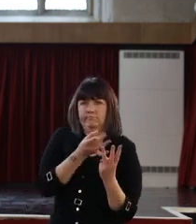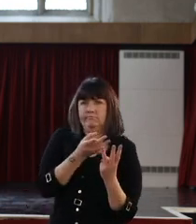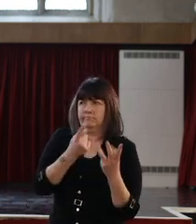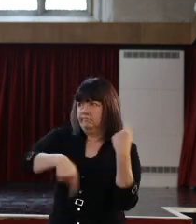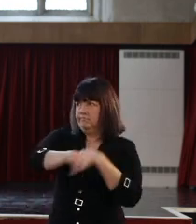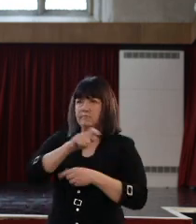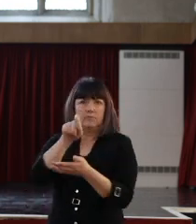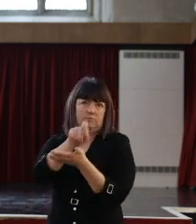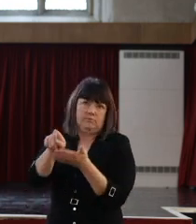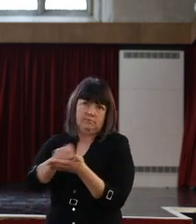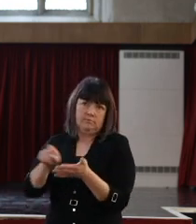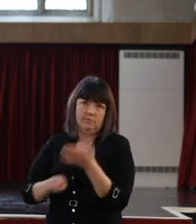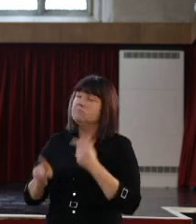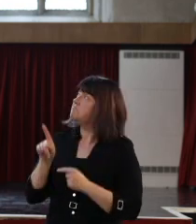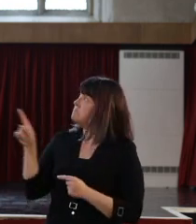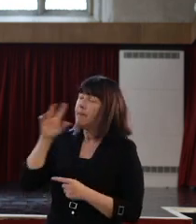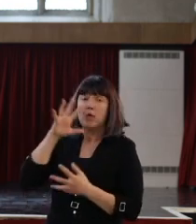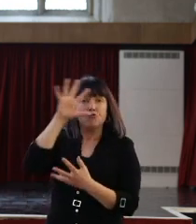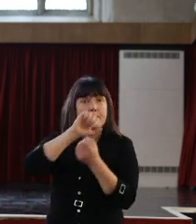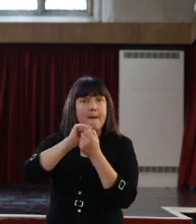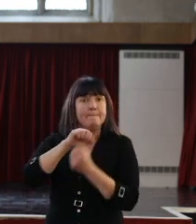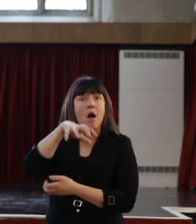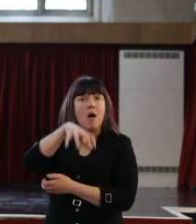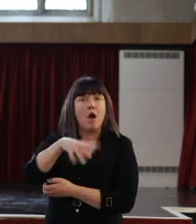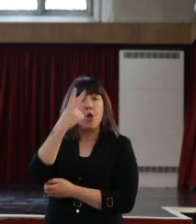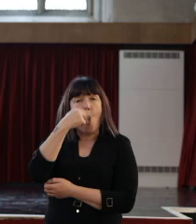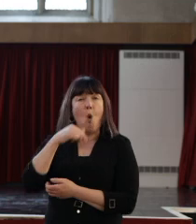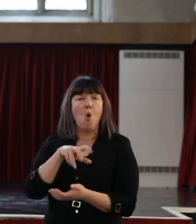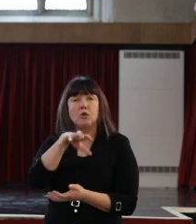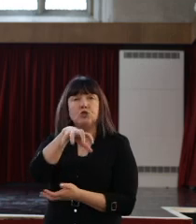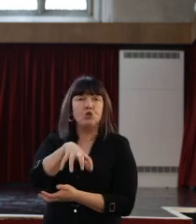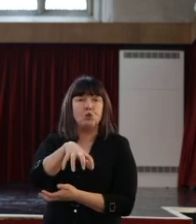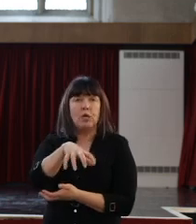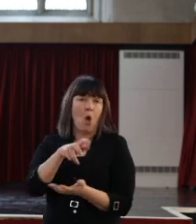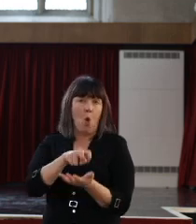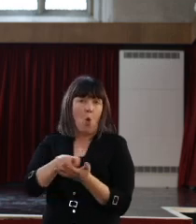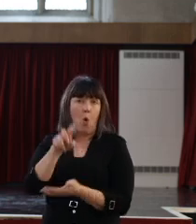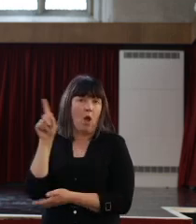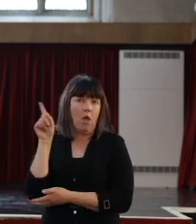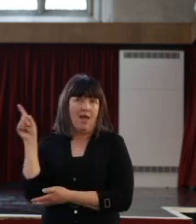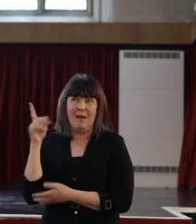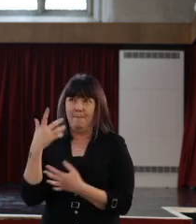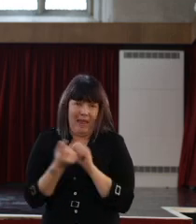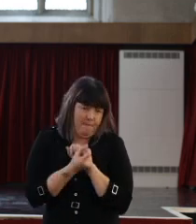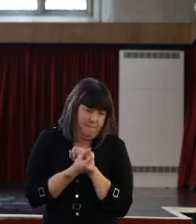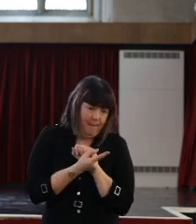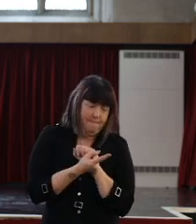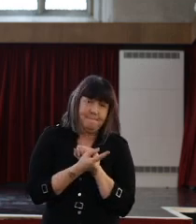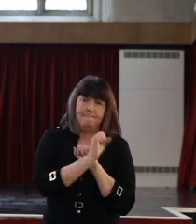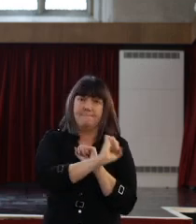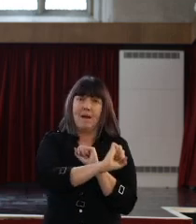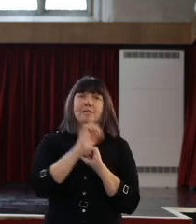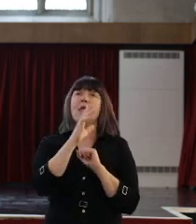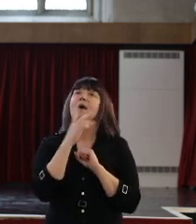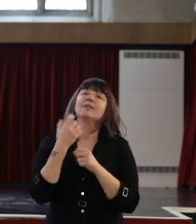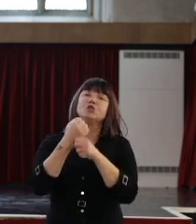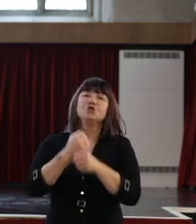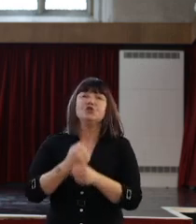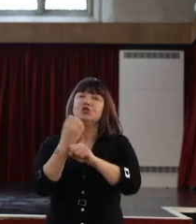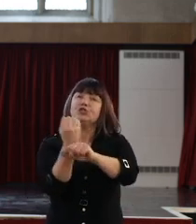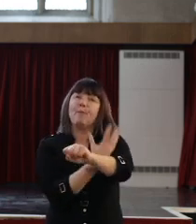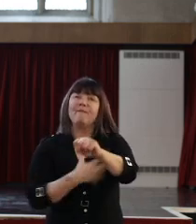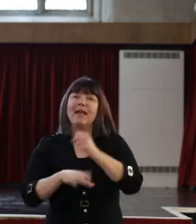the old Studio Theatre. Some of you may remember it. Barely a 3-minute walk from my dank and dodgy bedsit on Chapelfield North. And it was £3 for a